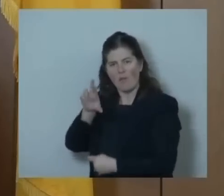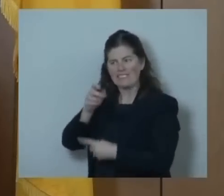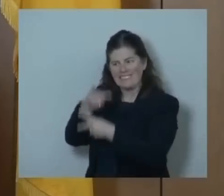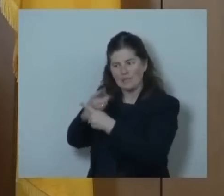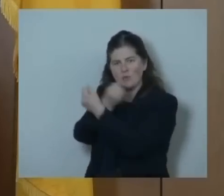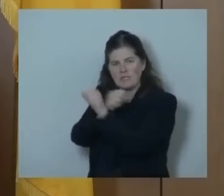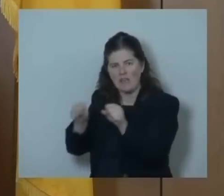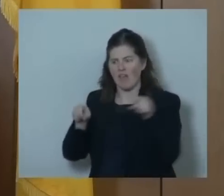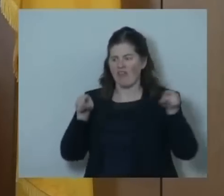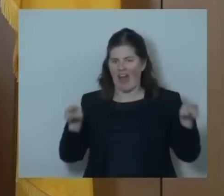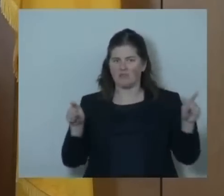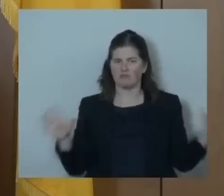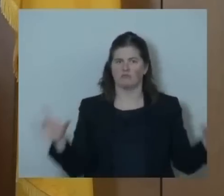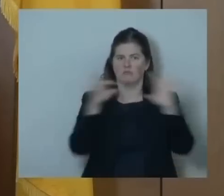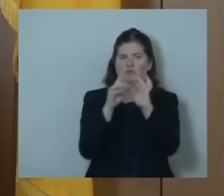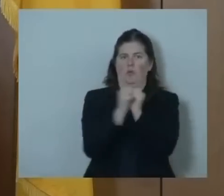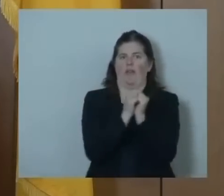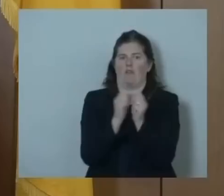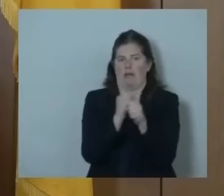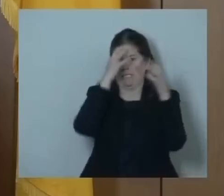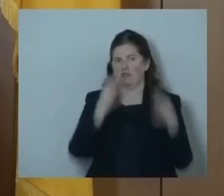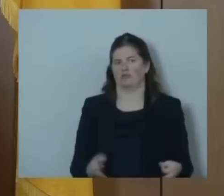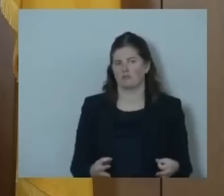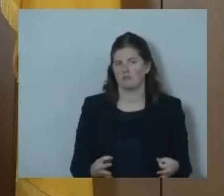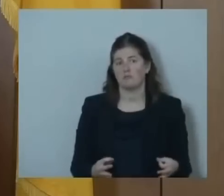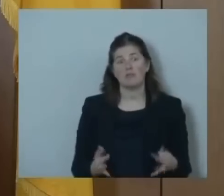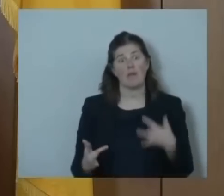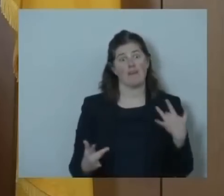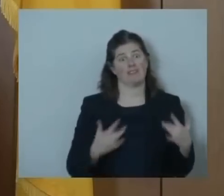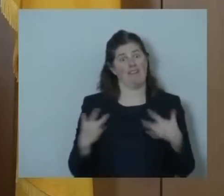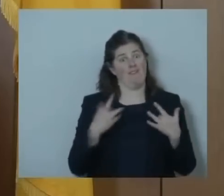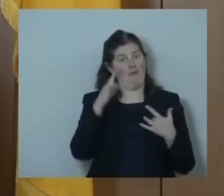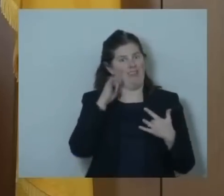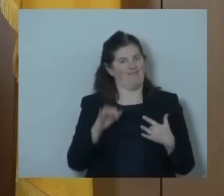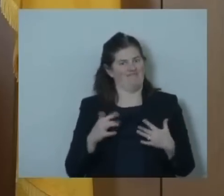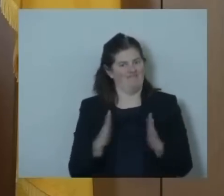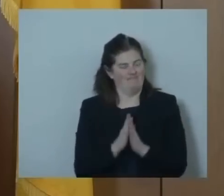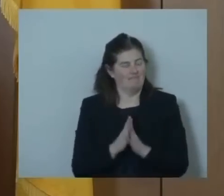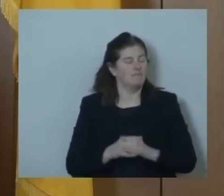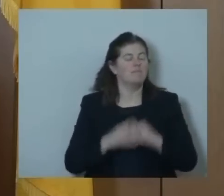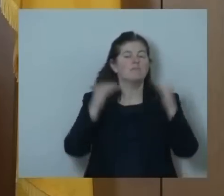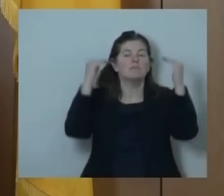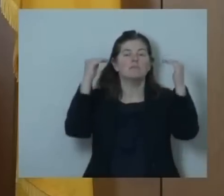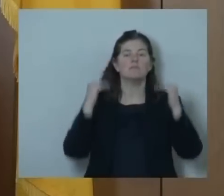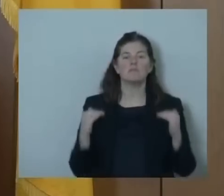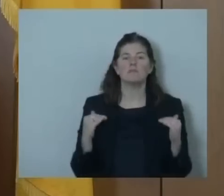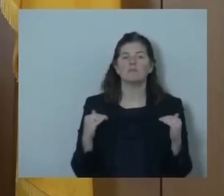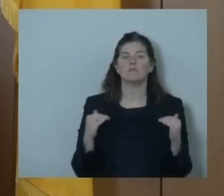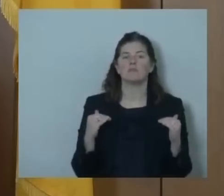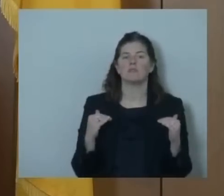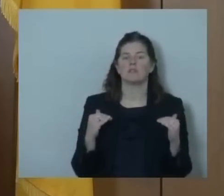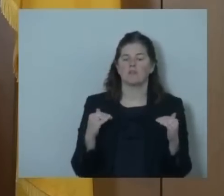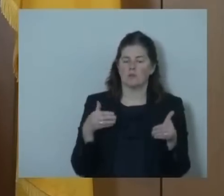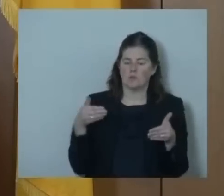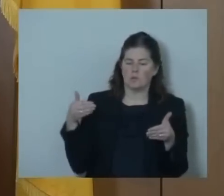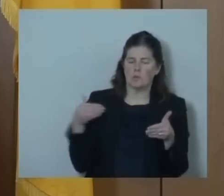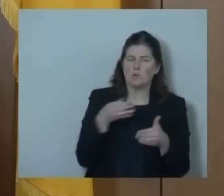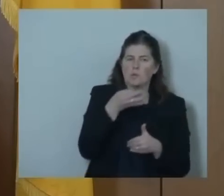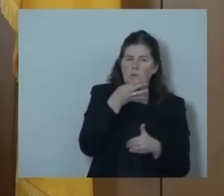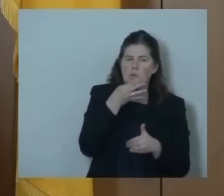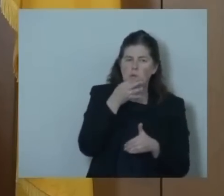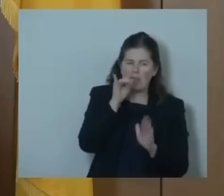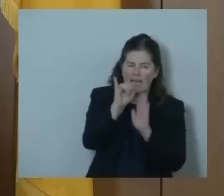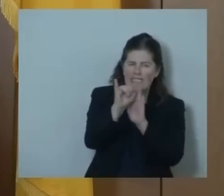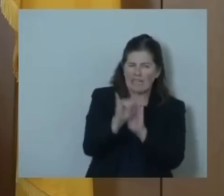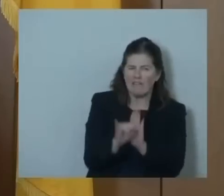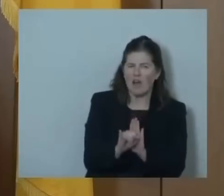make our decisions. So I'm excited about that. We've also, I think, are getting close to identifying